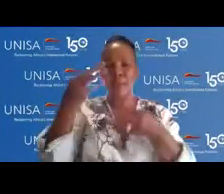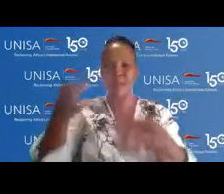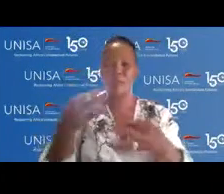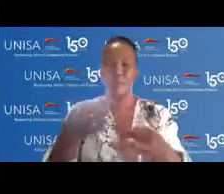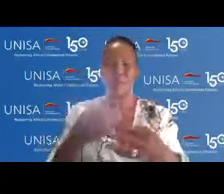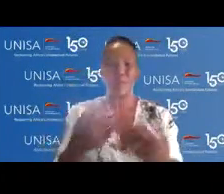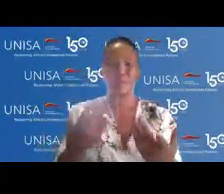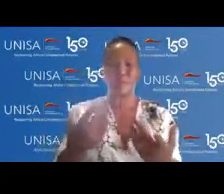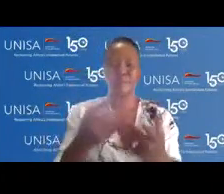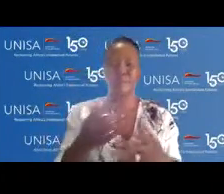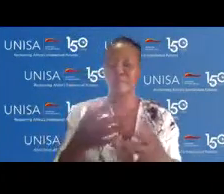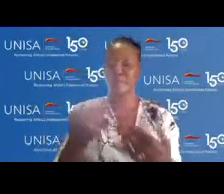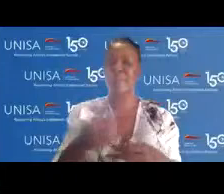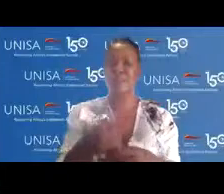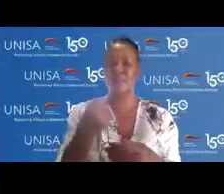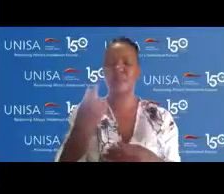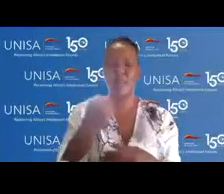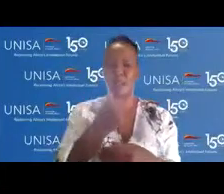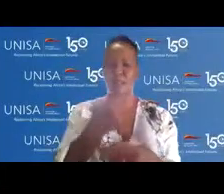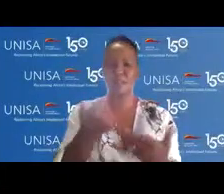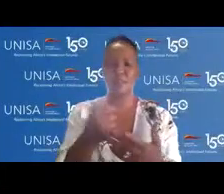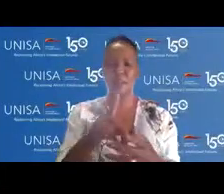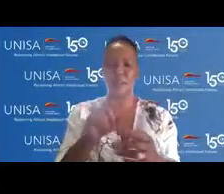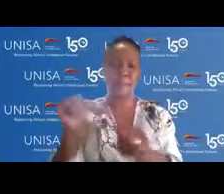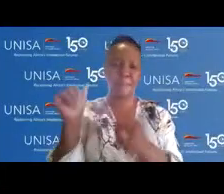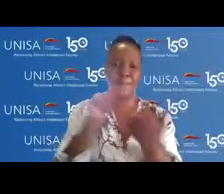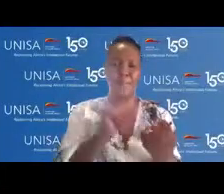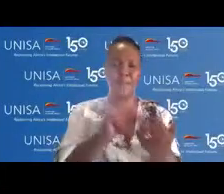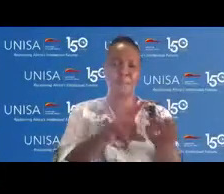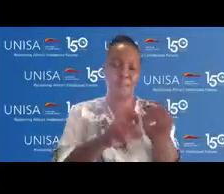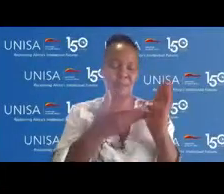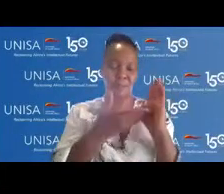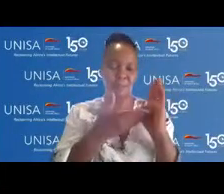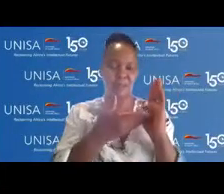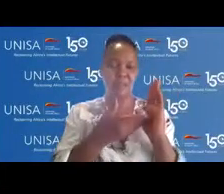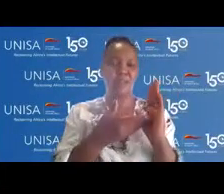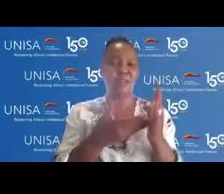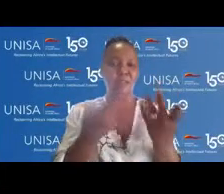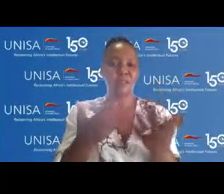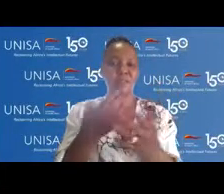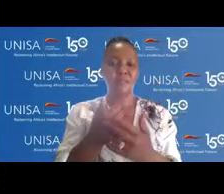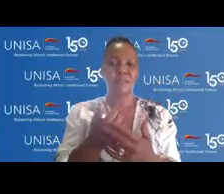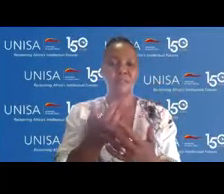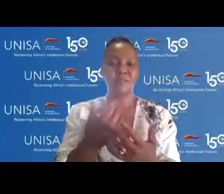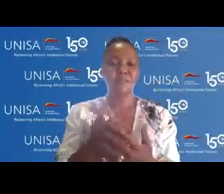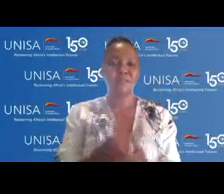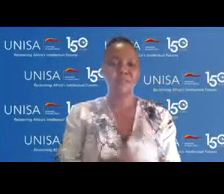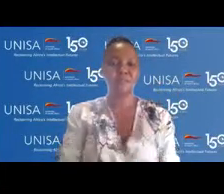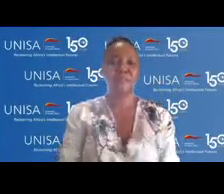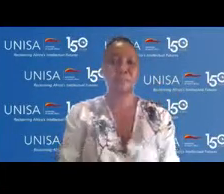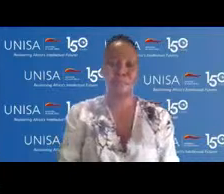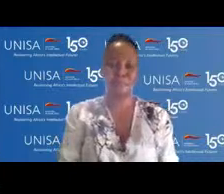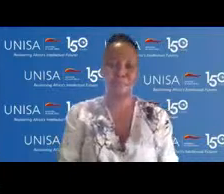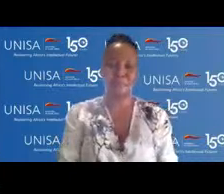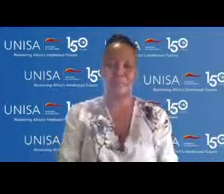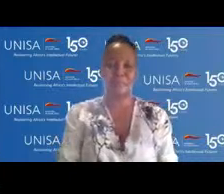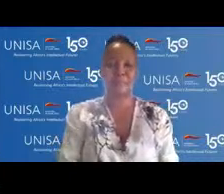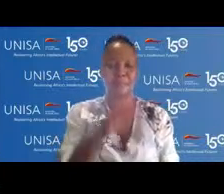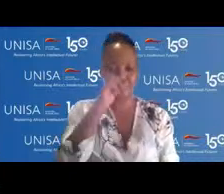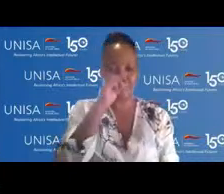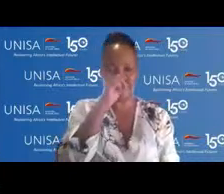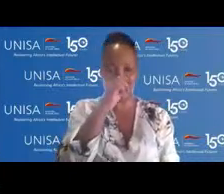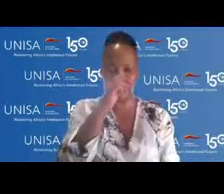pretty cool. And then I can hit the back button over here. Yes, my finger is a bit big. All right,